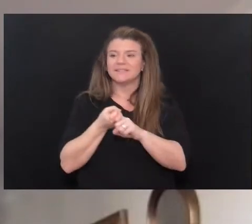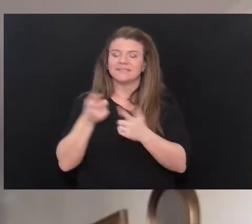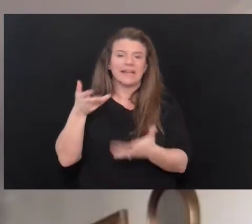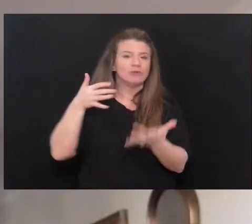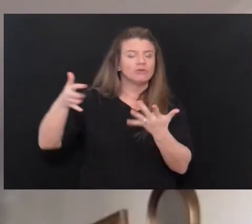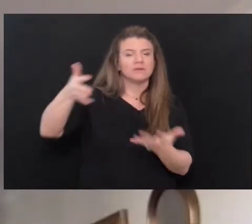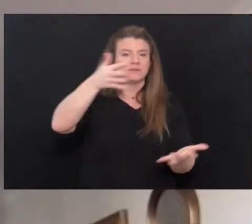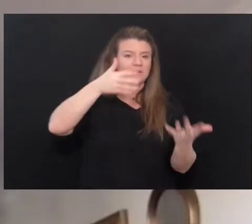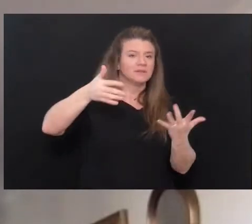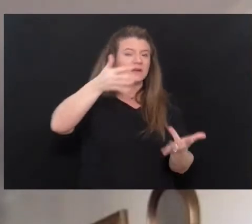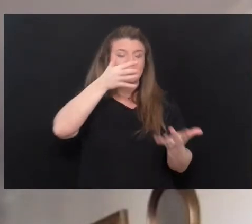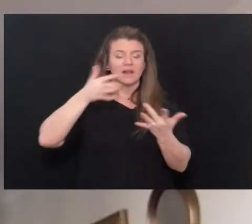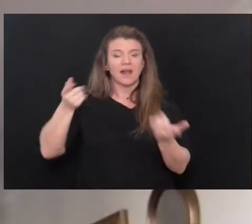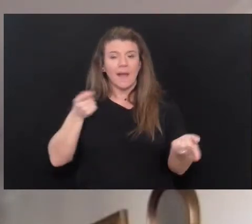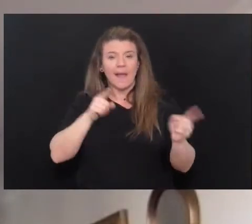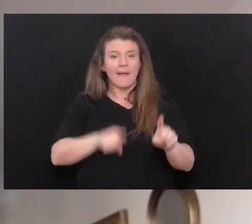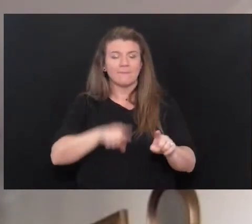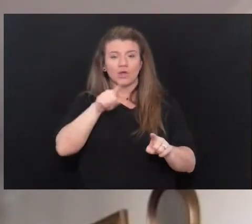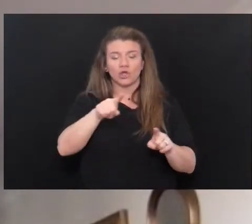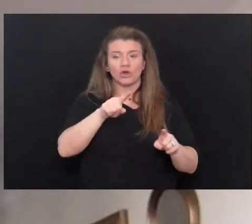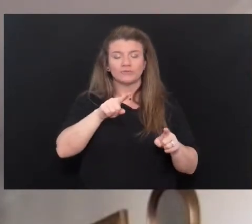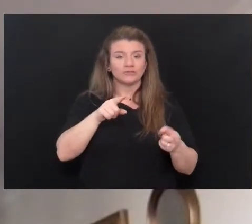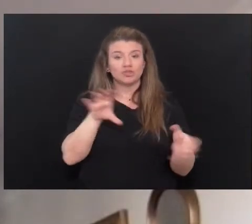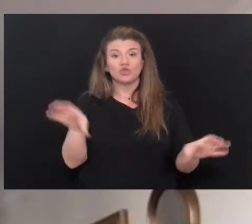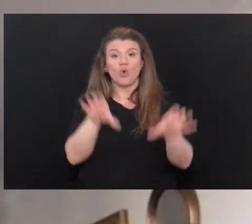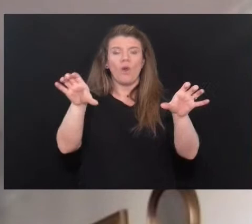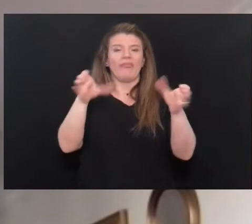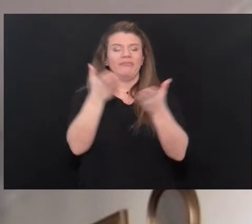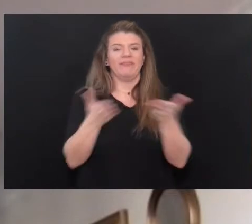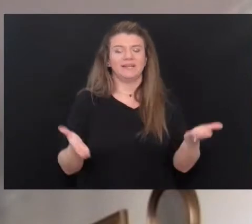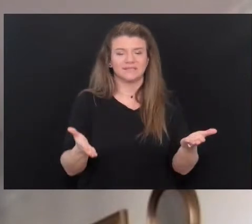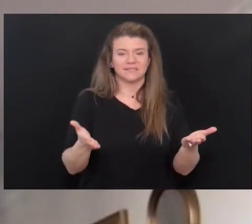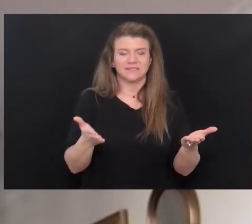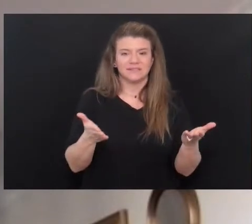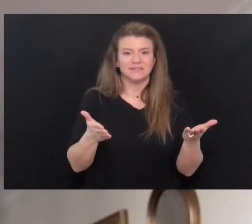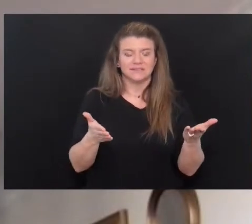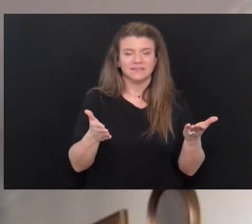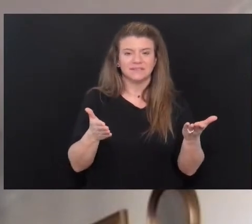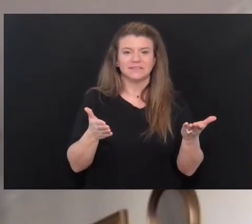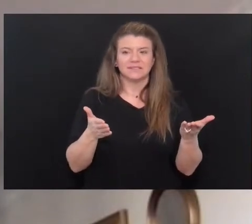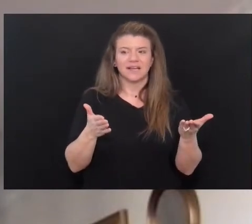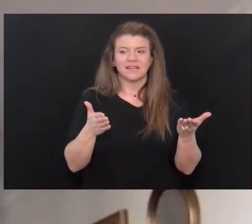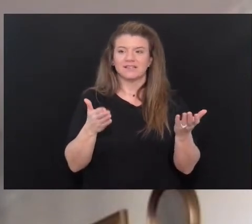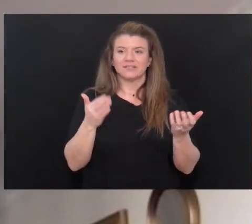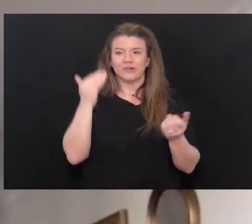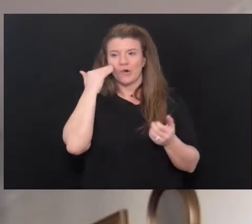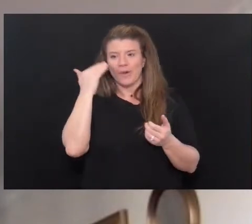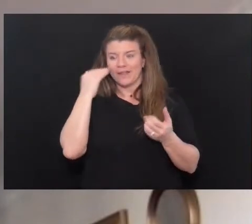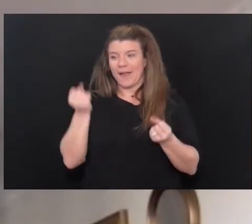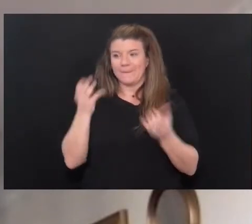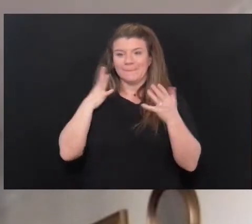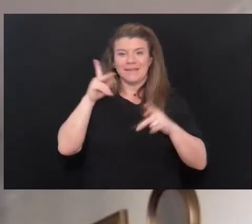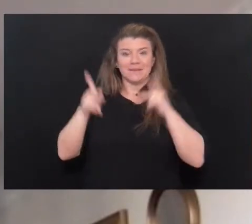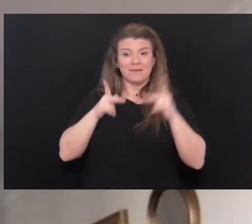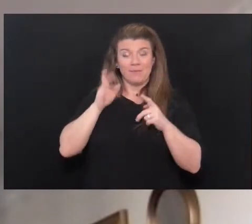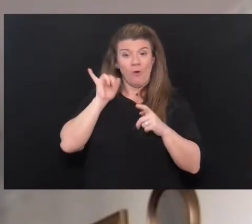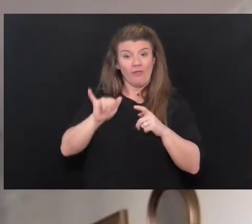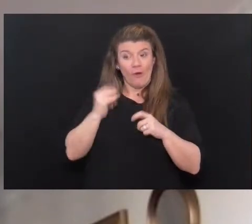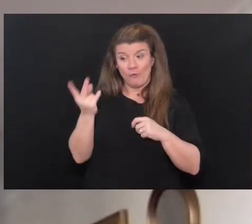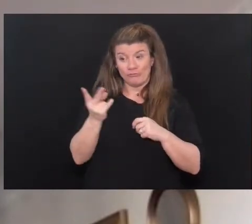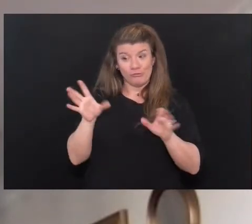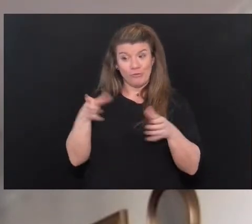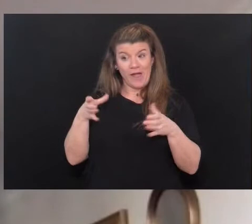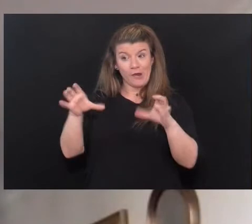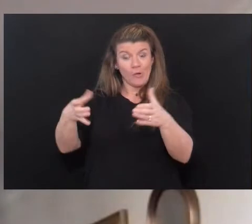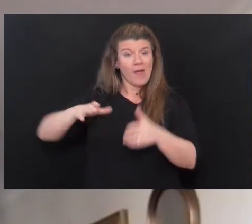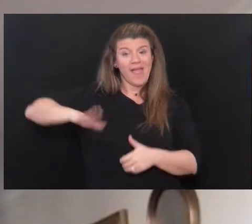social gatherings or you're moving around, presuming that many people in these categories have not been vaccinated